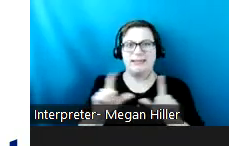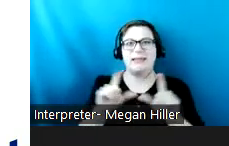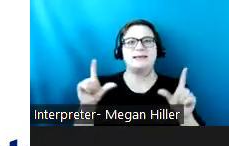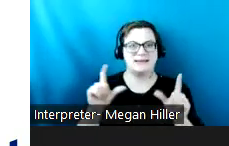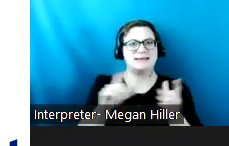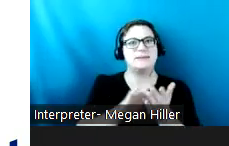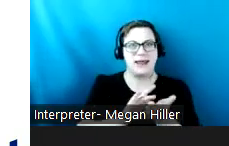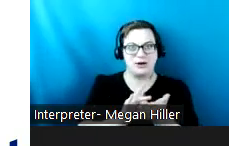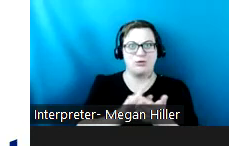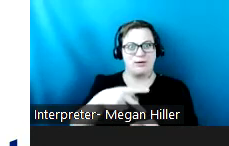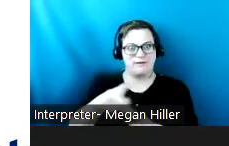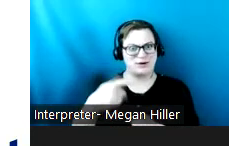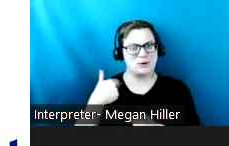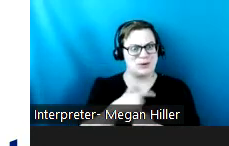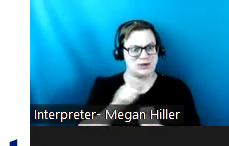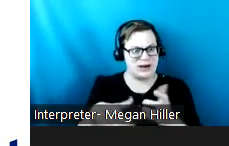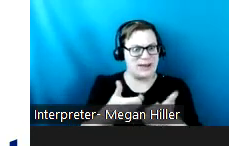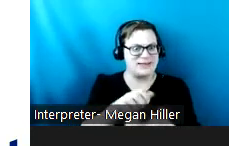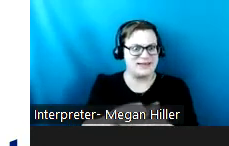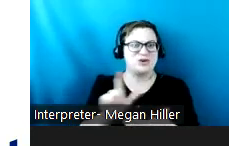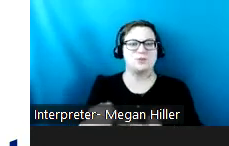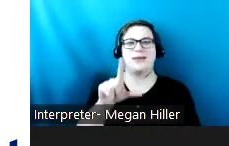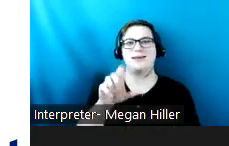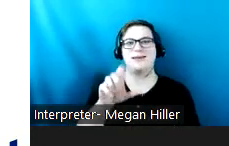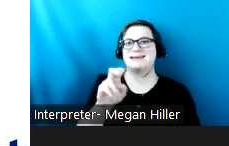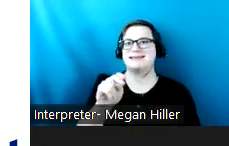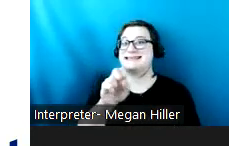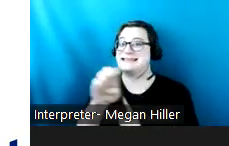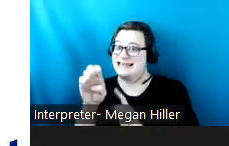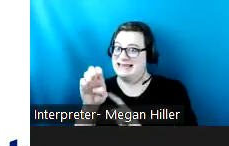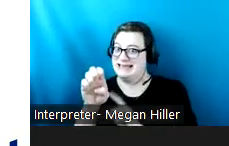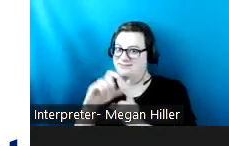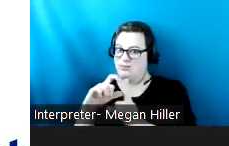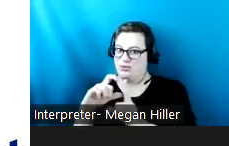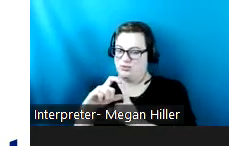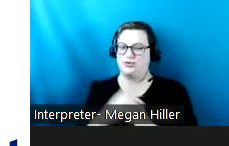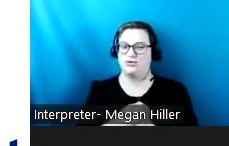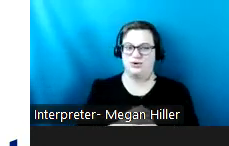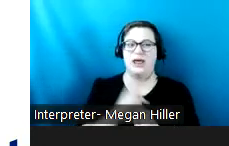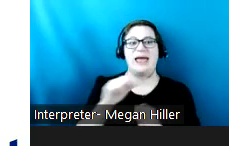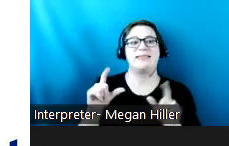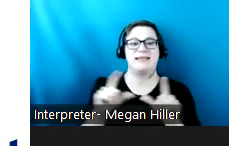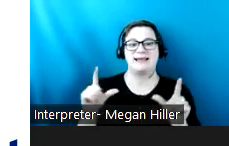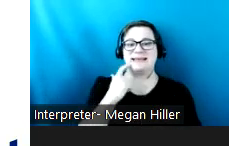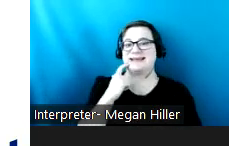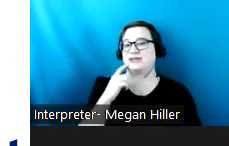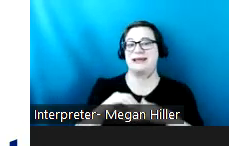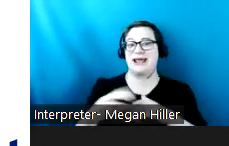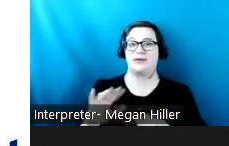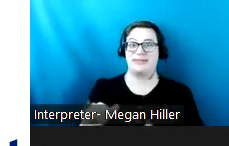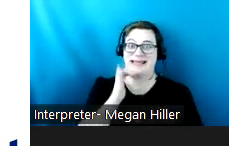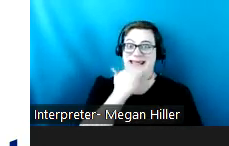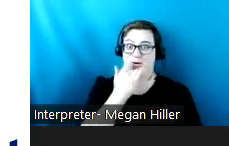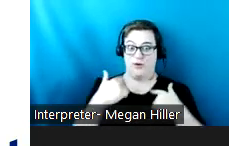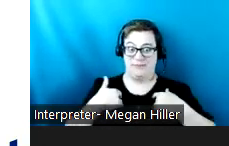one that we should have updated. That would be licensee. That would include the licensed addiction counselor as well. So that is an error on my part. Sorry for